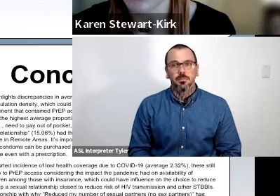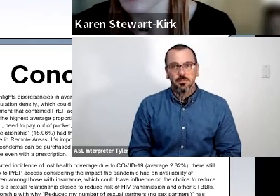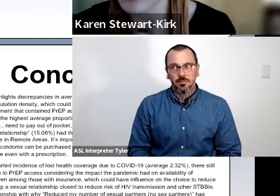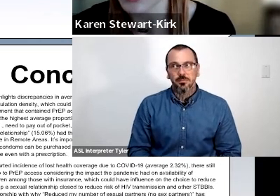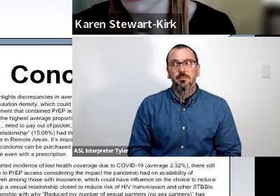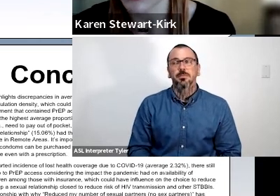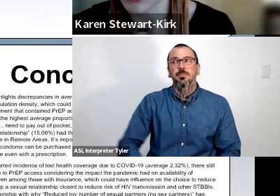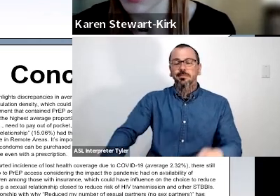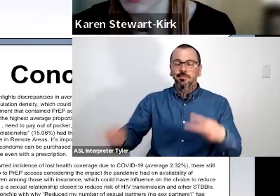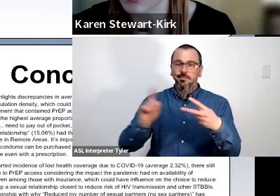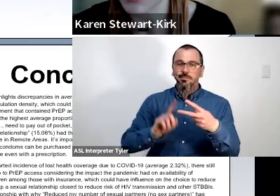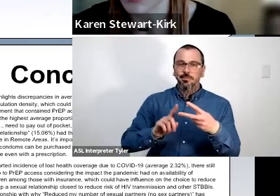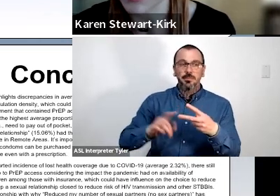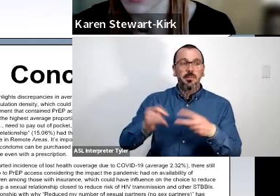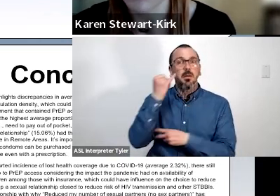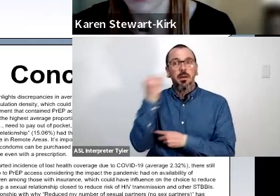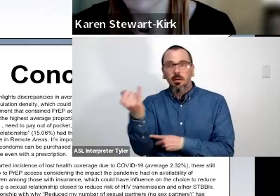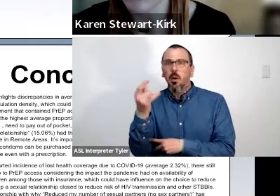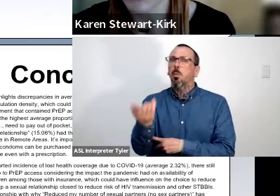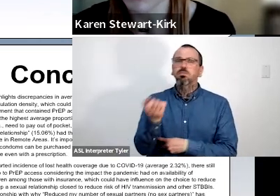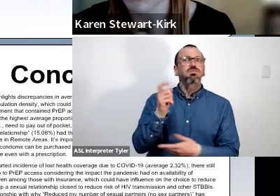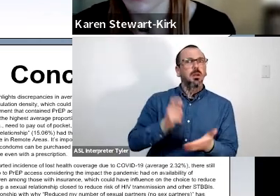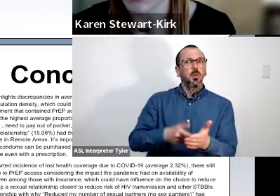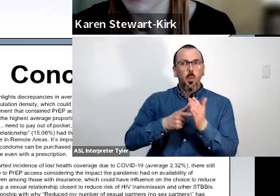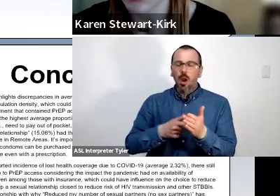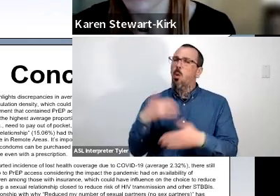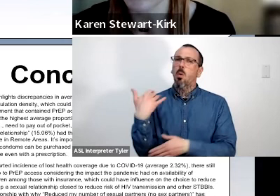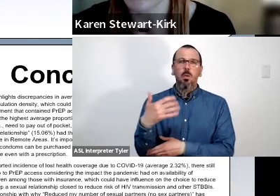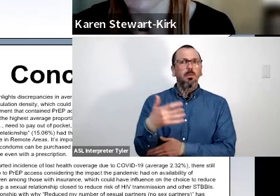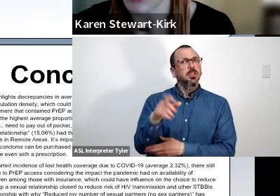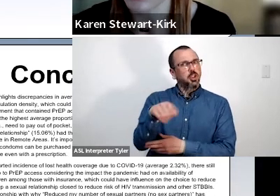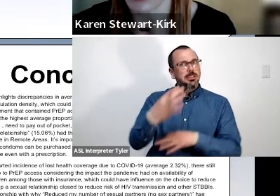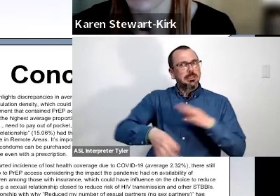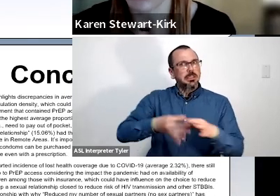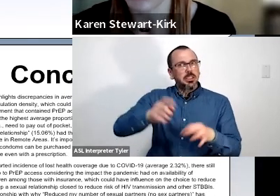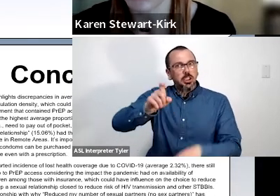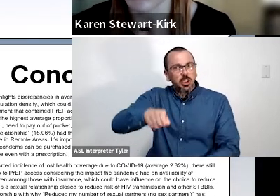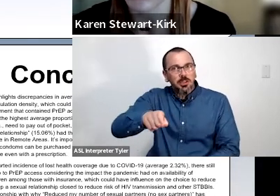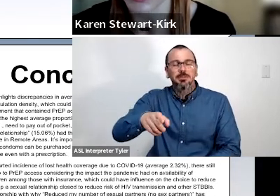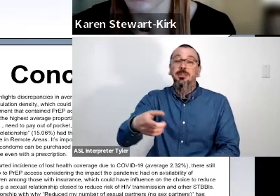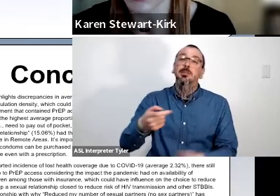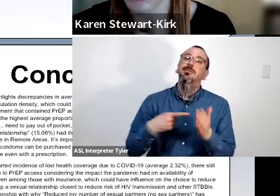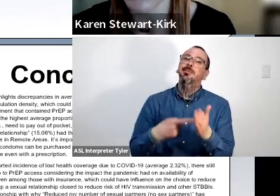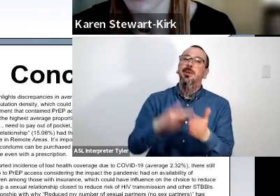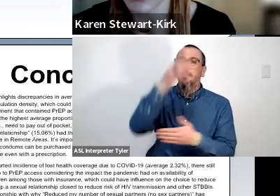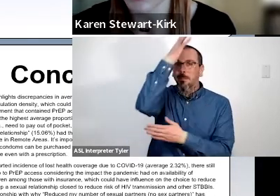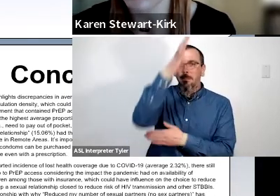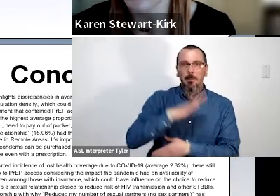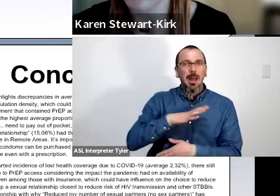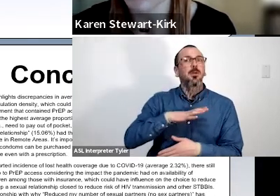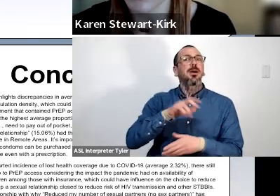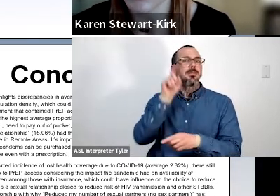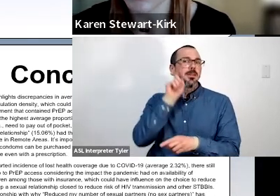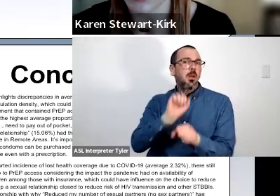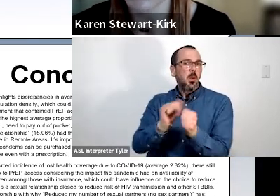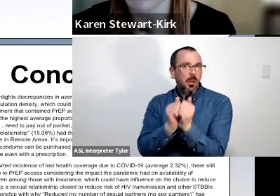test, procedure, or treatment is present. Men who have sex with men have high incidence or high probability of contracting HIV and are